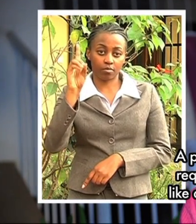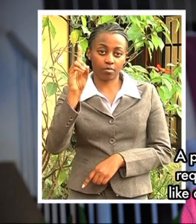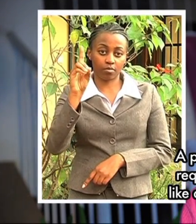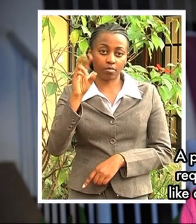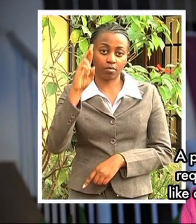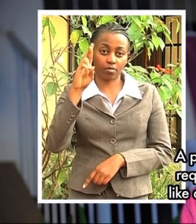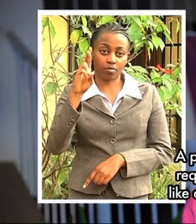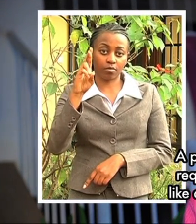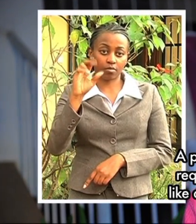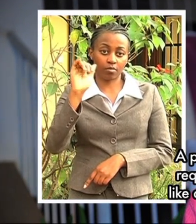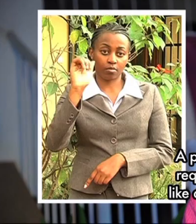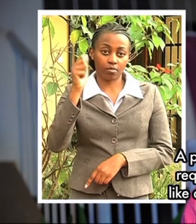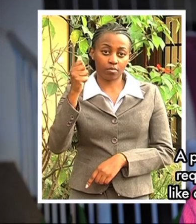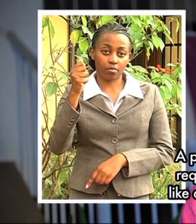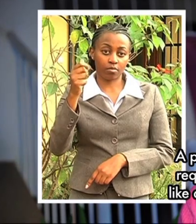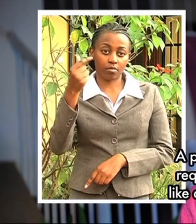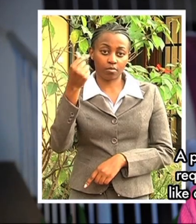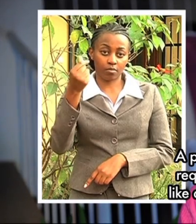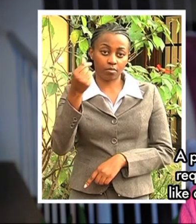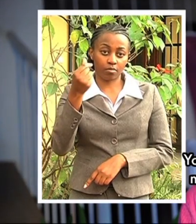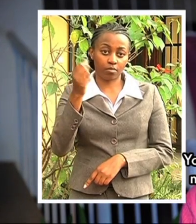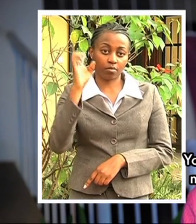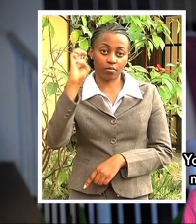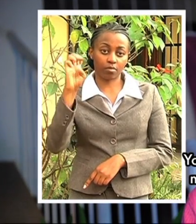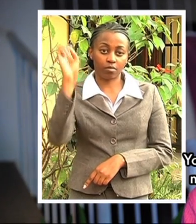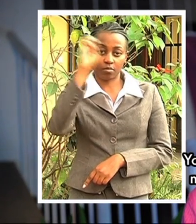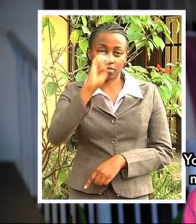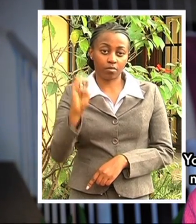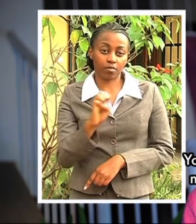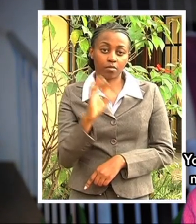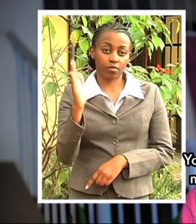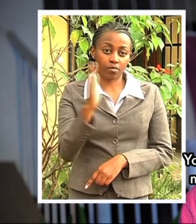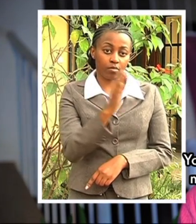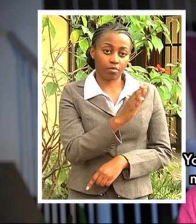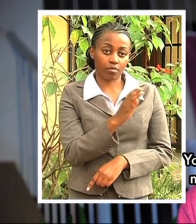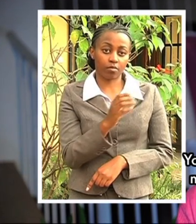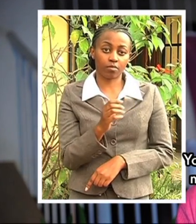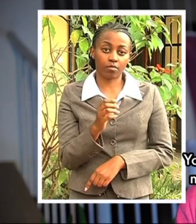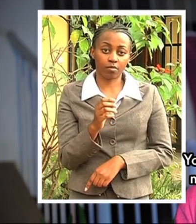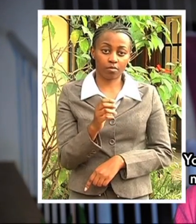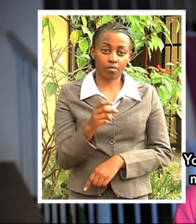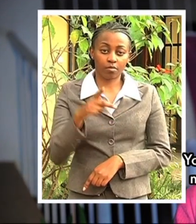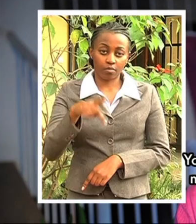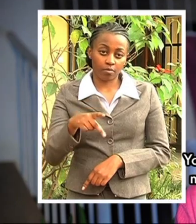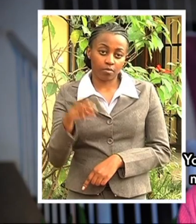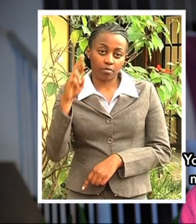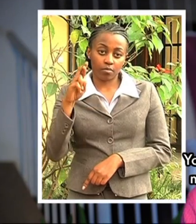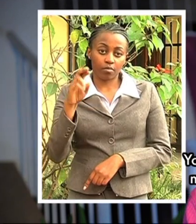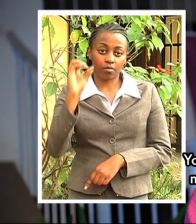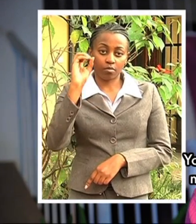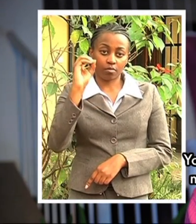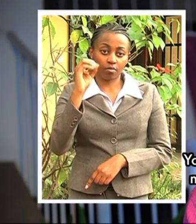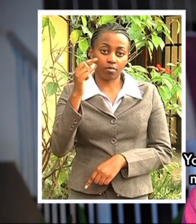just like even a person who is not HIV positive. You require at least to eat 3 main meals in a day. That